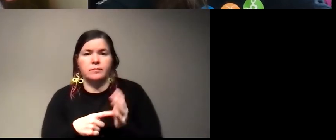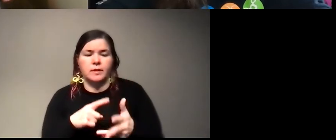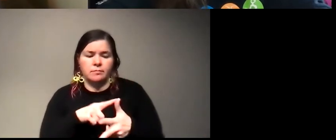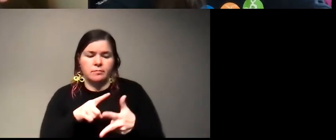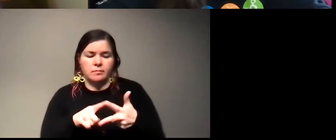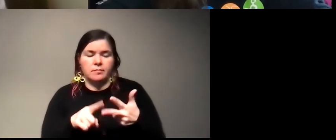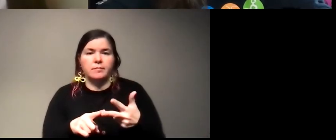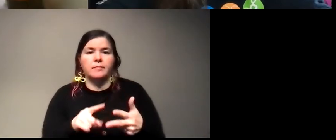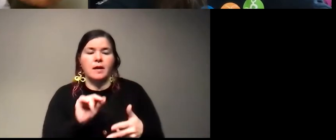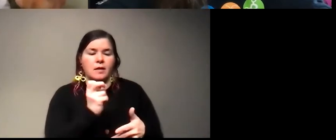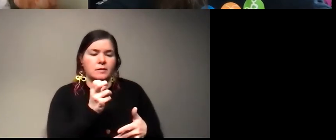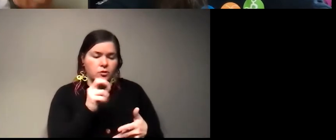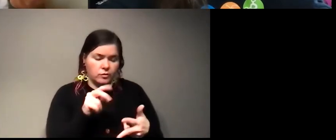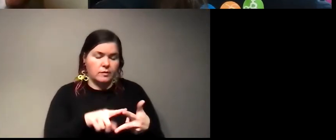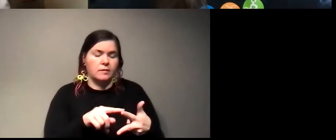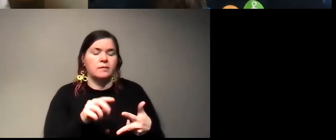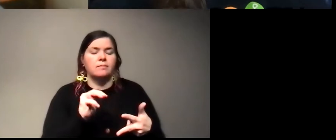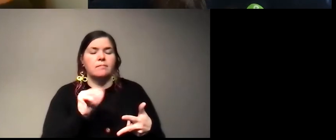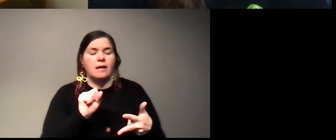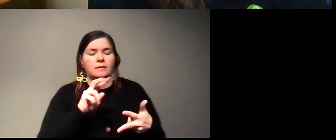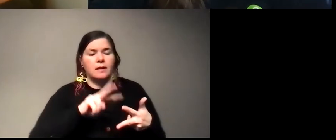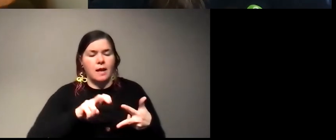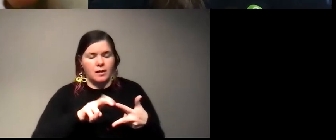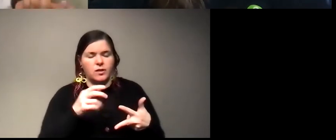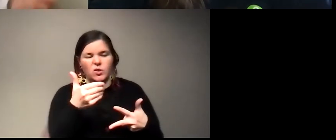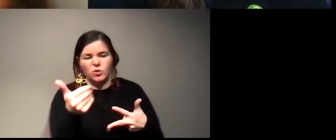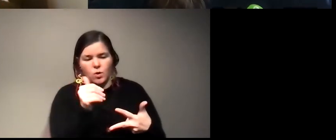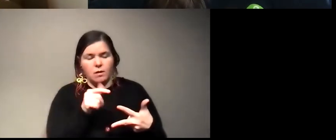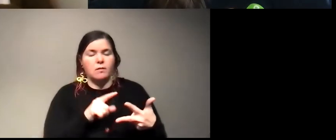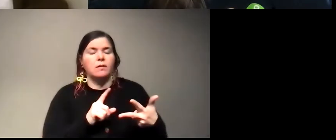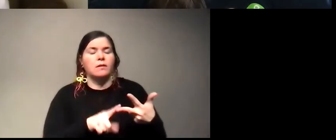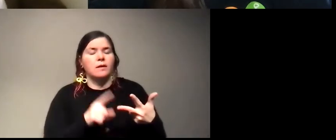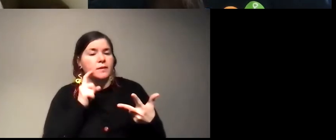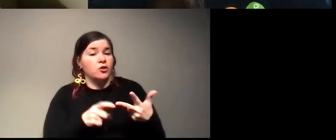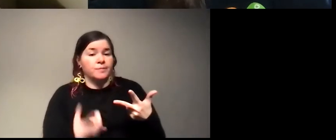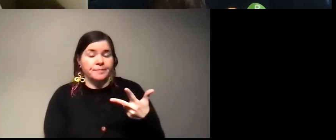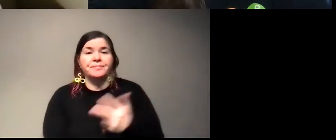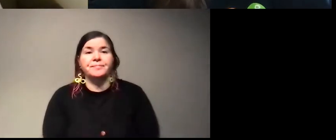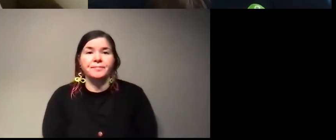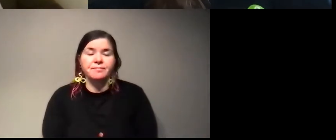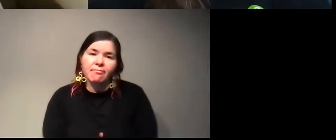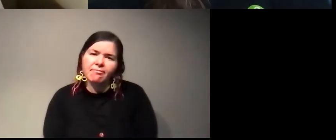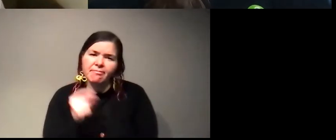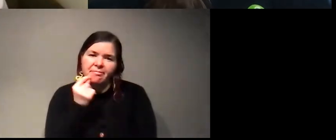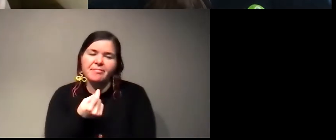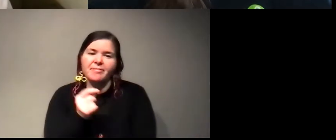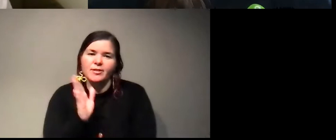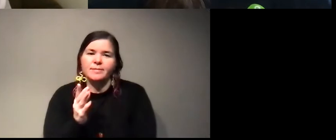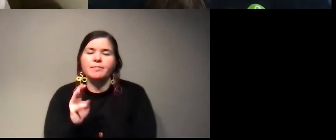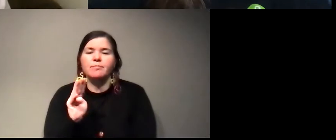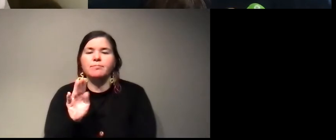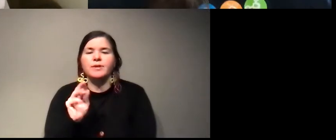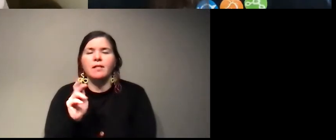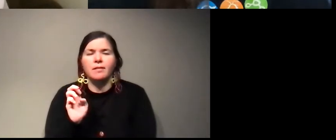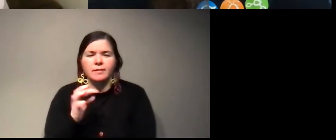spec: ionization, mass analysis, so that's that sorting process, and detection. Cool. Awesome. Brielle would like